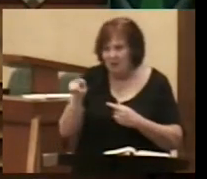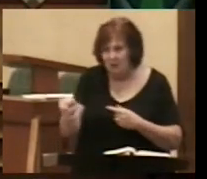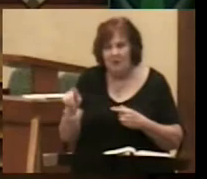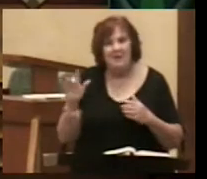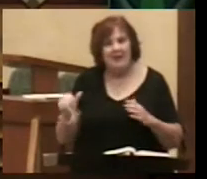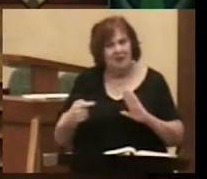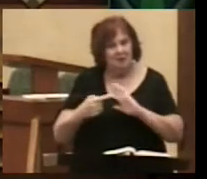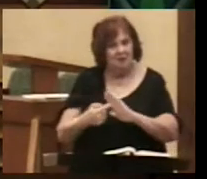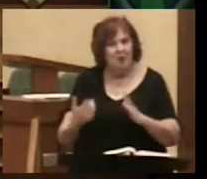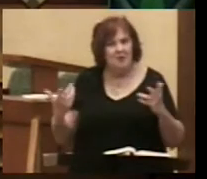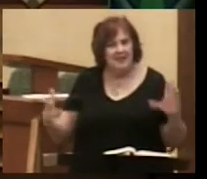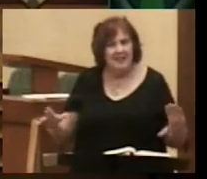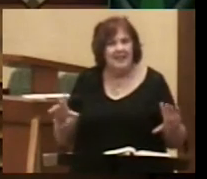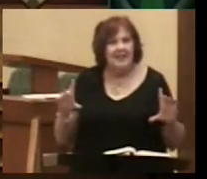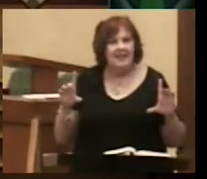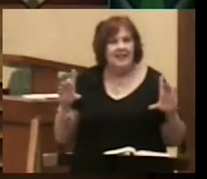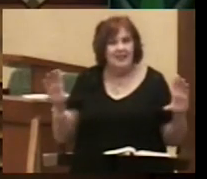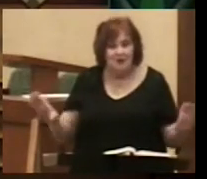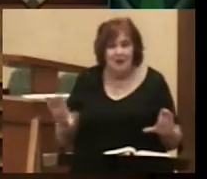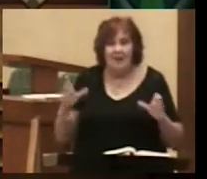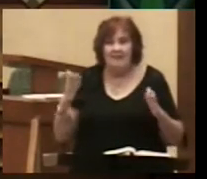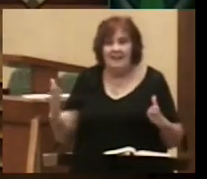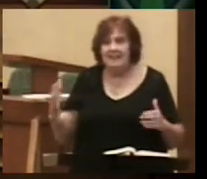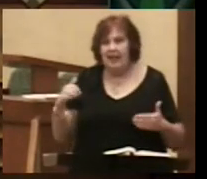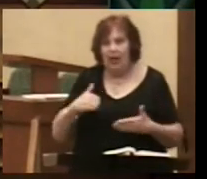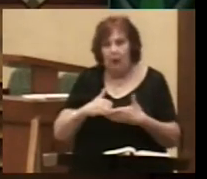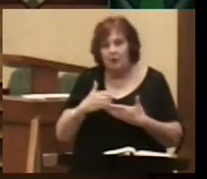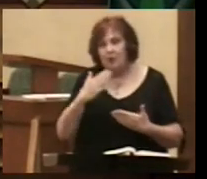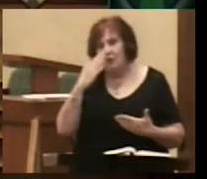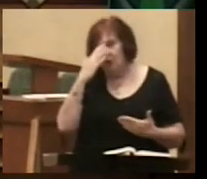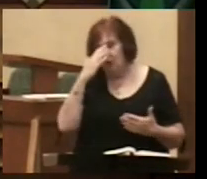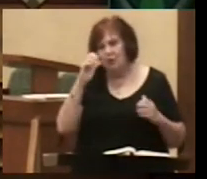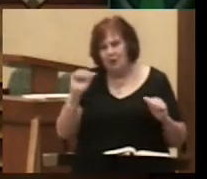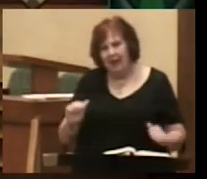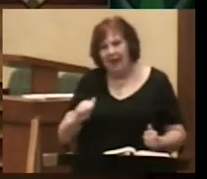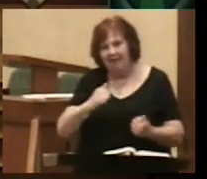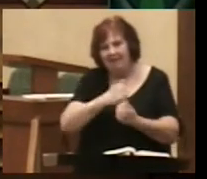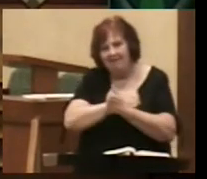have done things that help you know they are lovable.